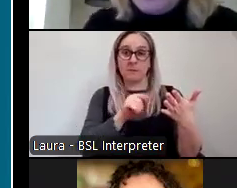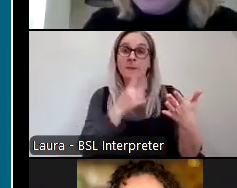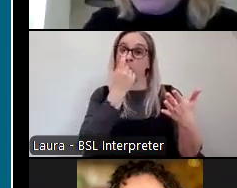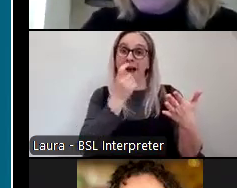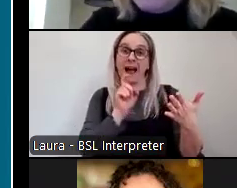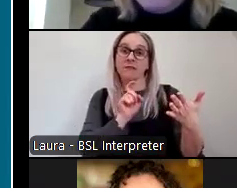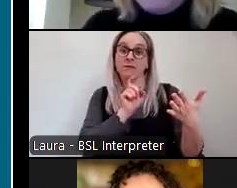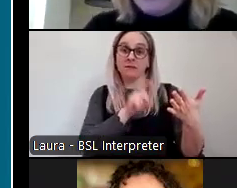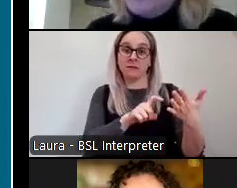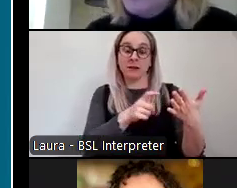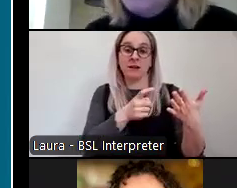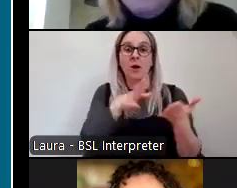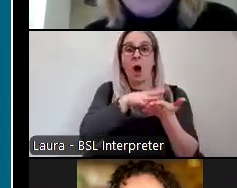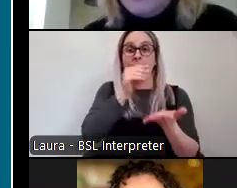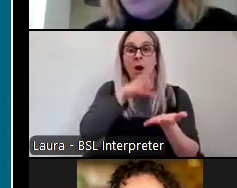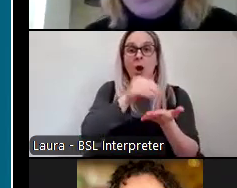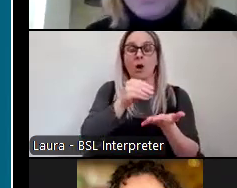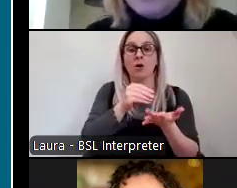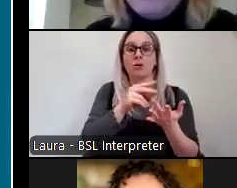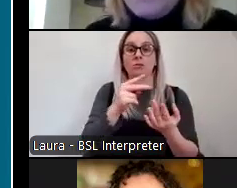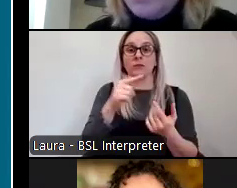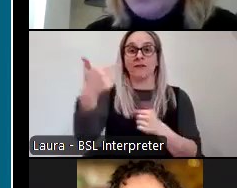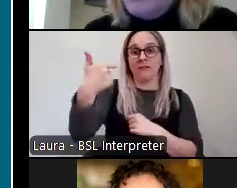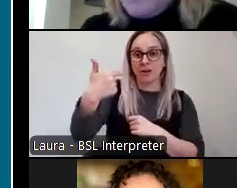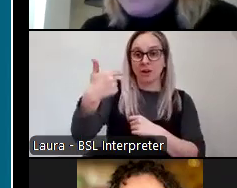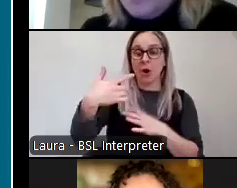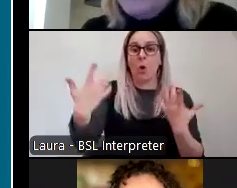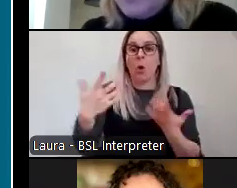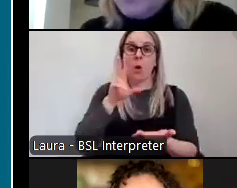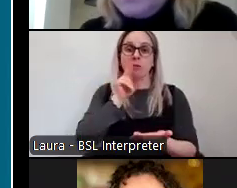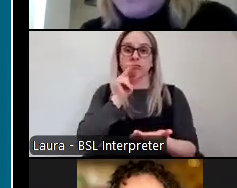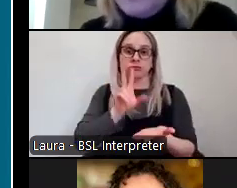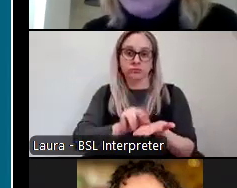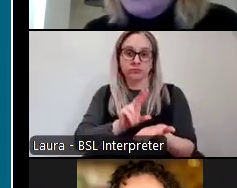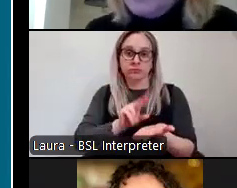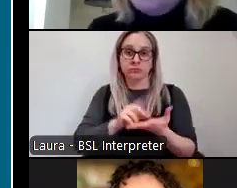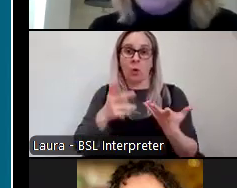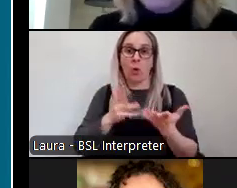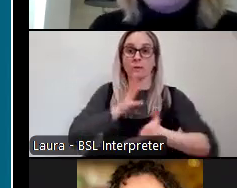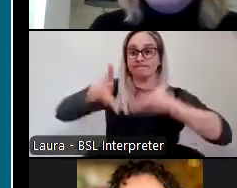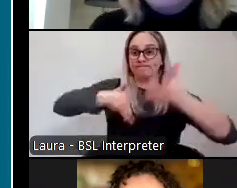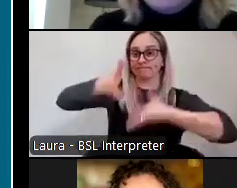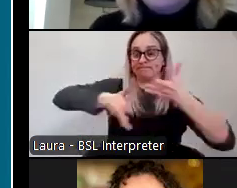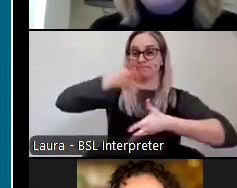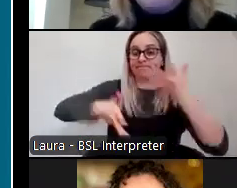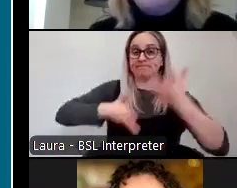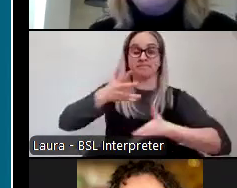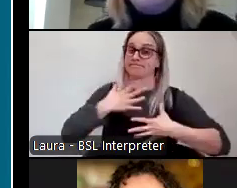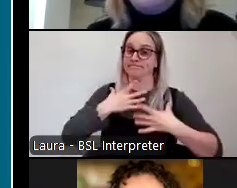to upload a video or a audio submission or a BSL recording, depending on what your preference